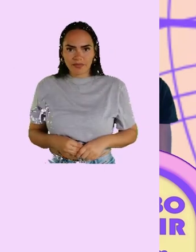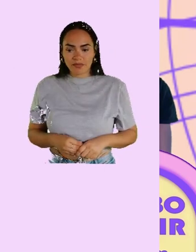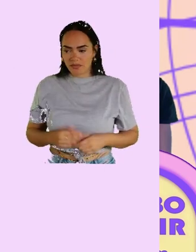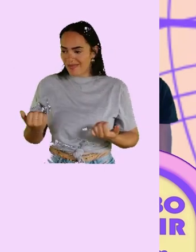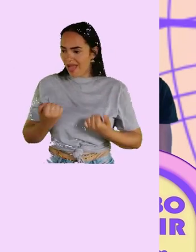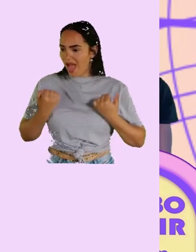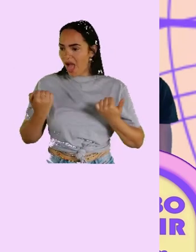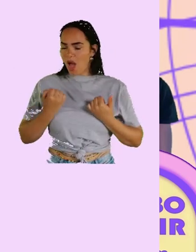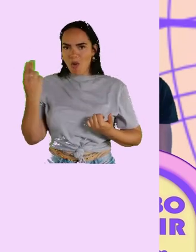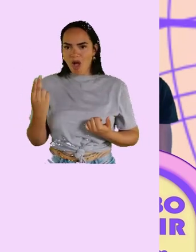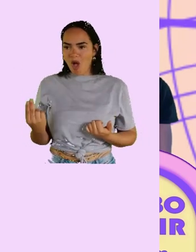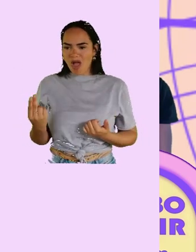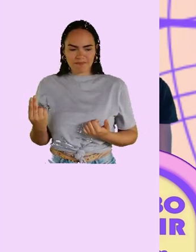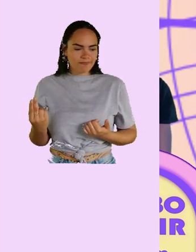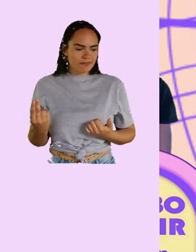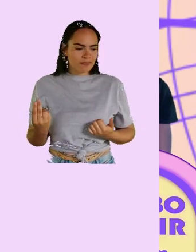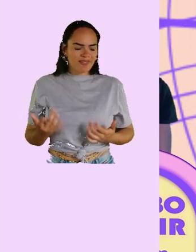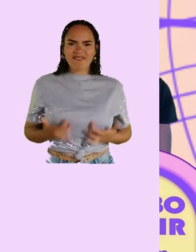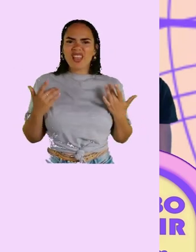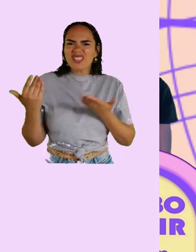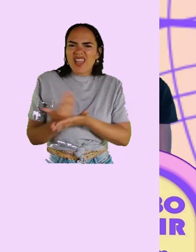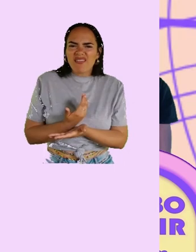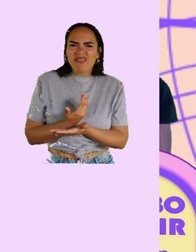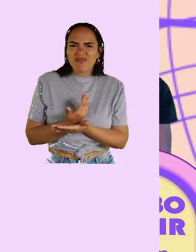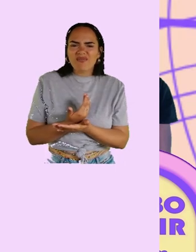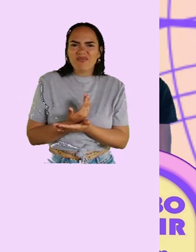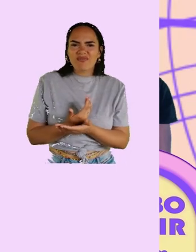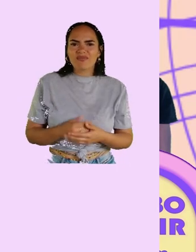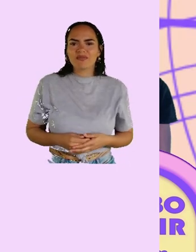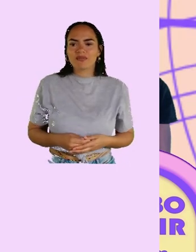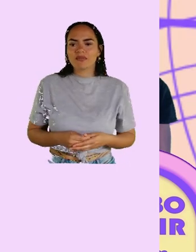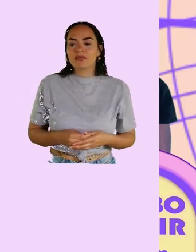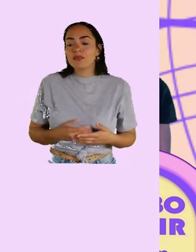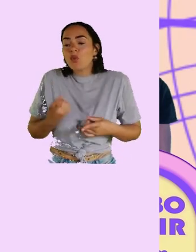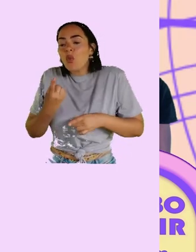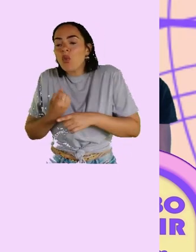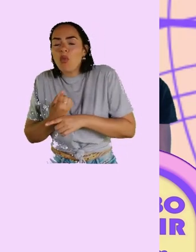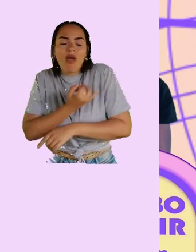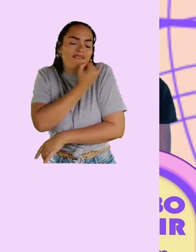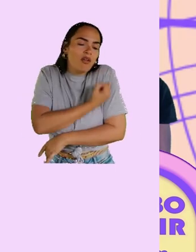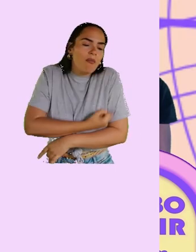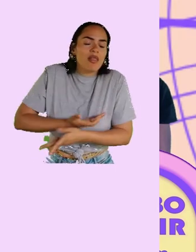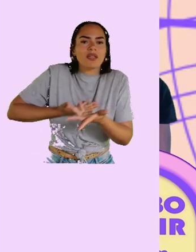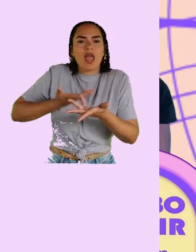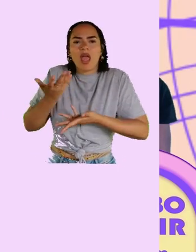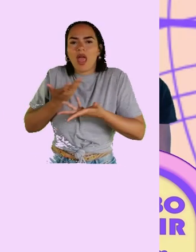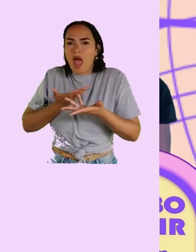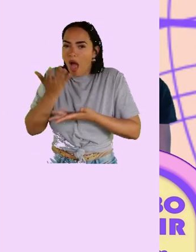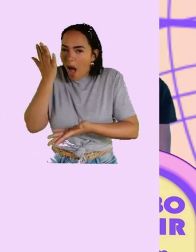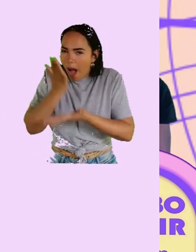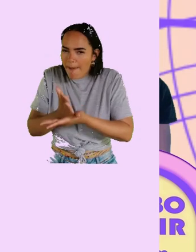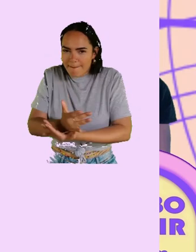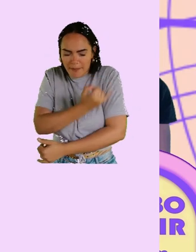particular feels too safe a lot of the time. We talk about vulnerability, but we're not truly vulnerable